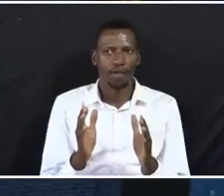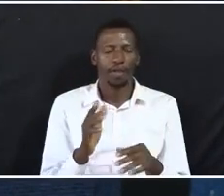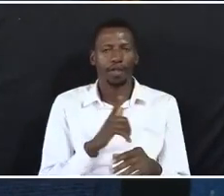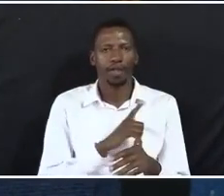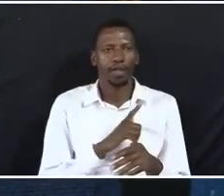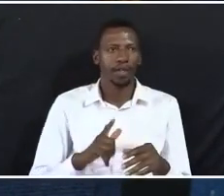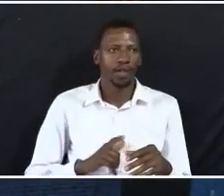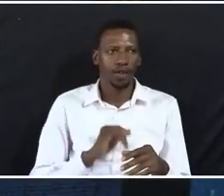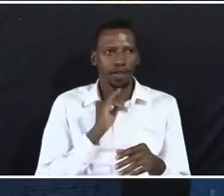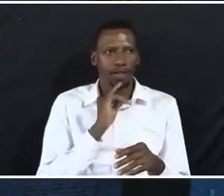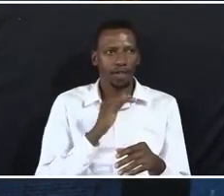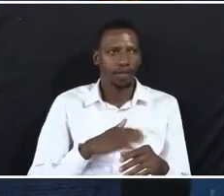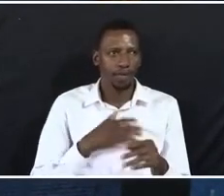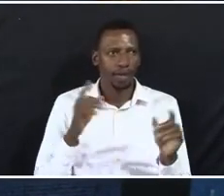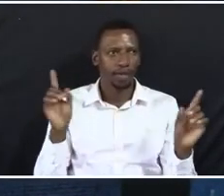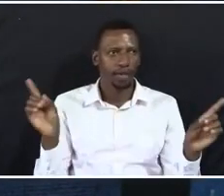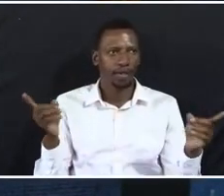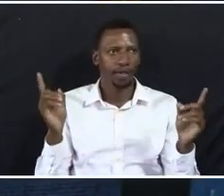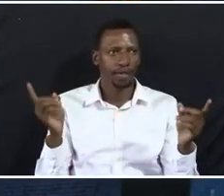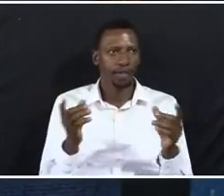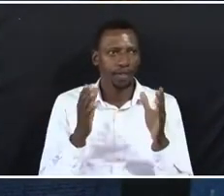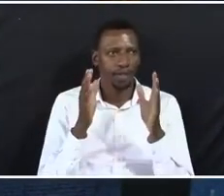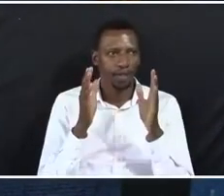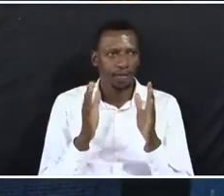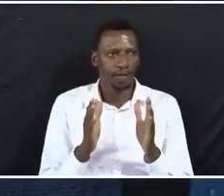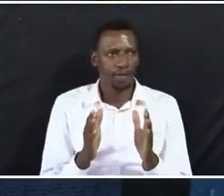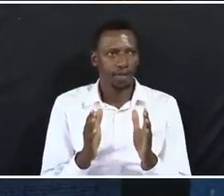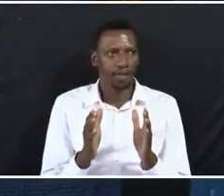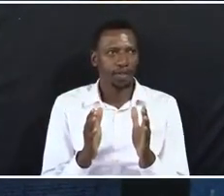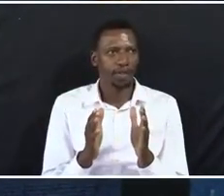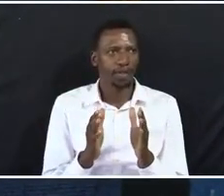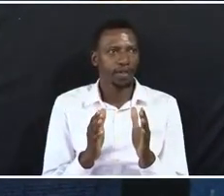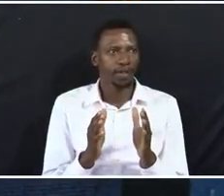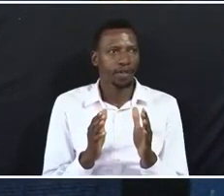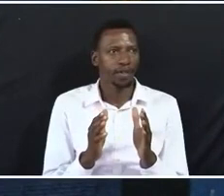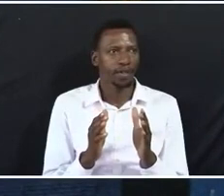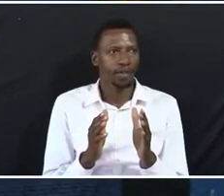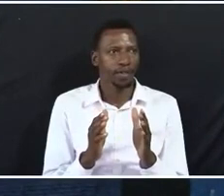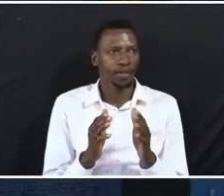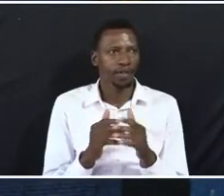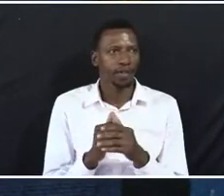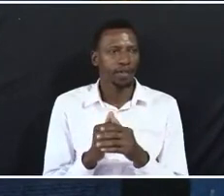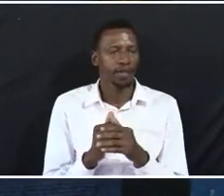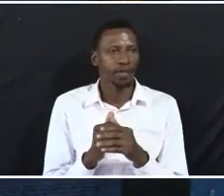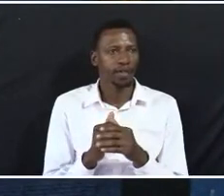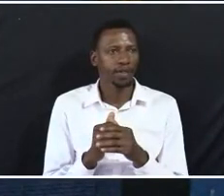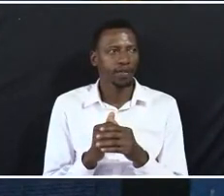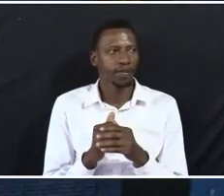my shepherd, I'll walk with him always.